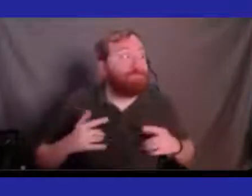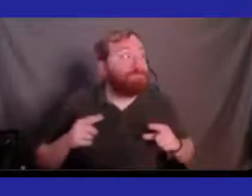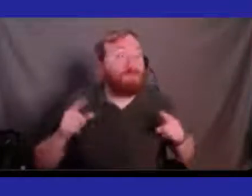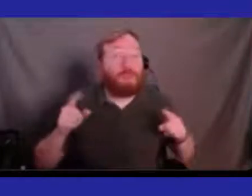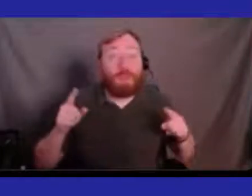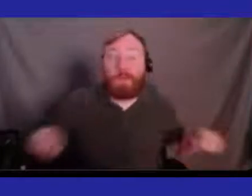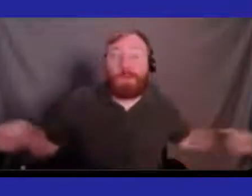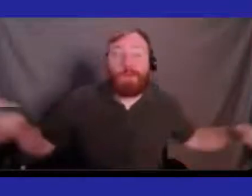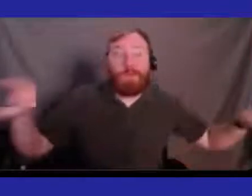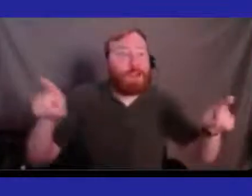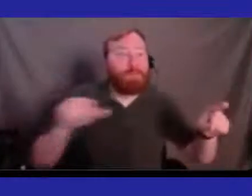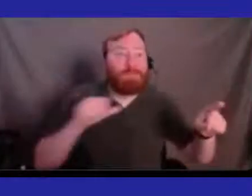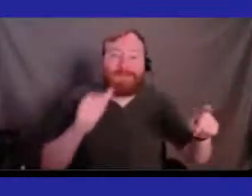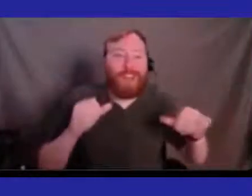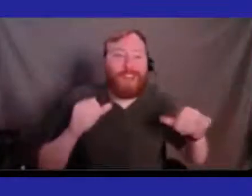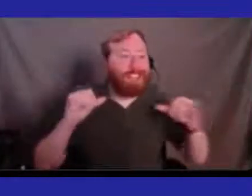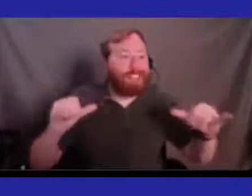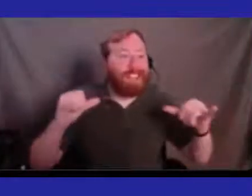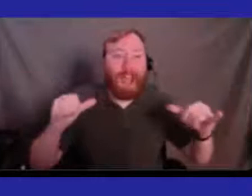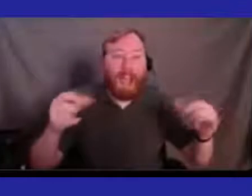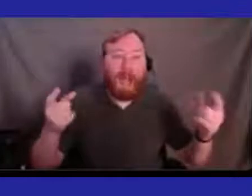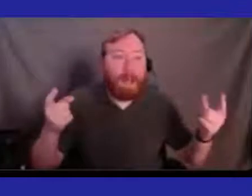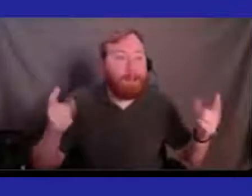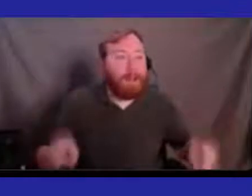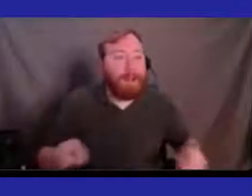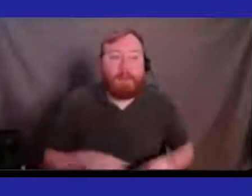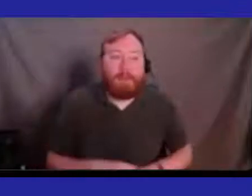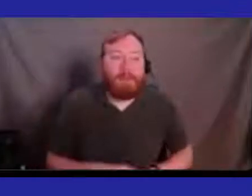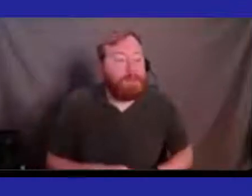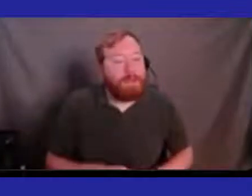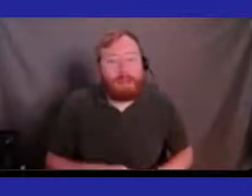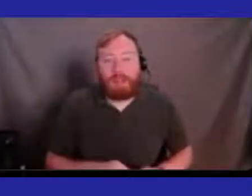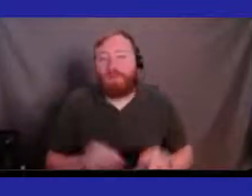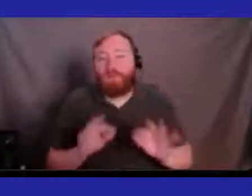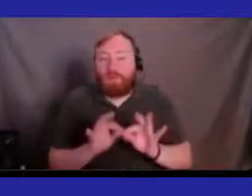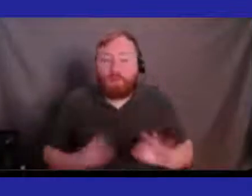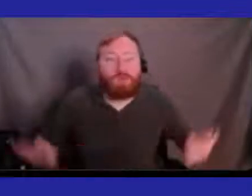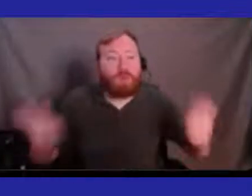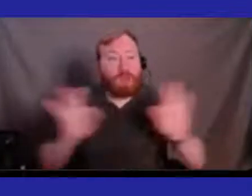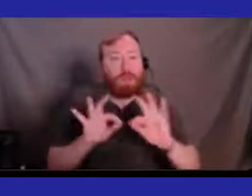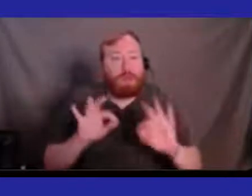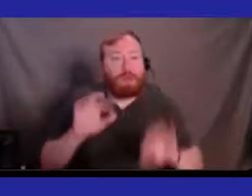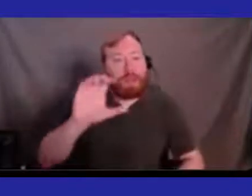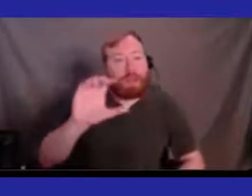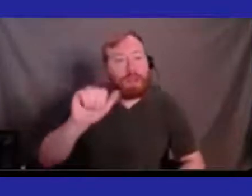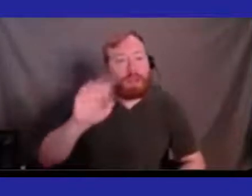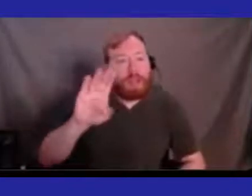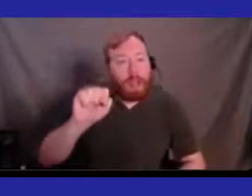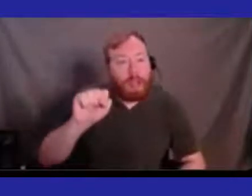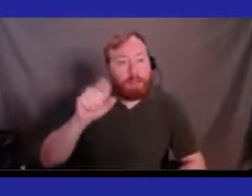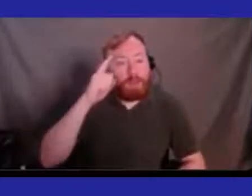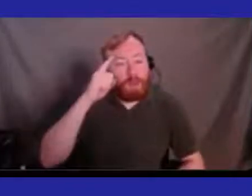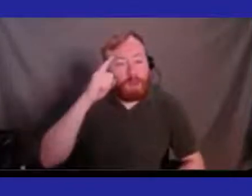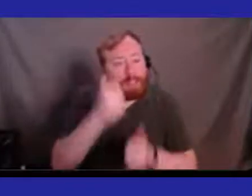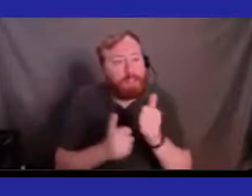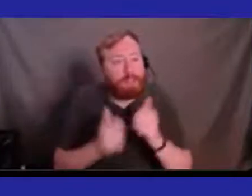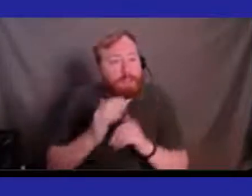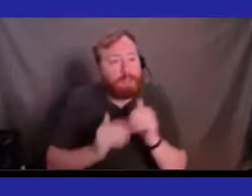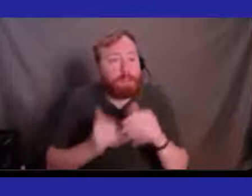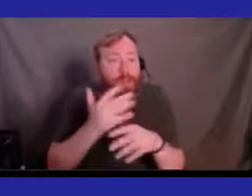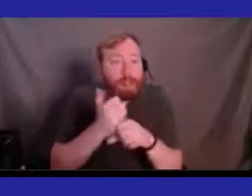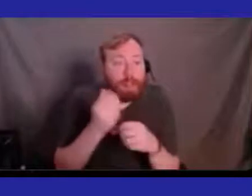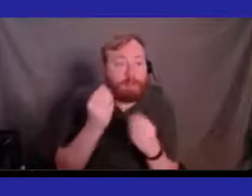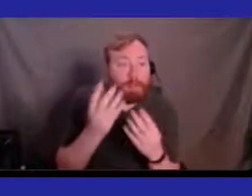facilities. It is extremely important that the CABs at each facility gets the information they need